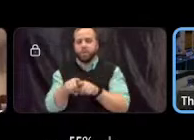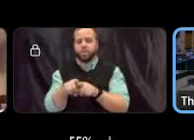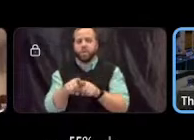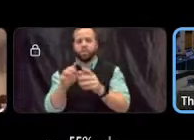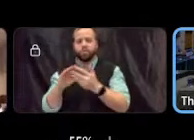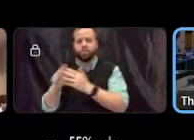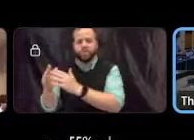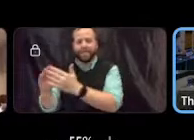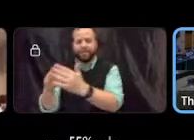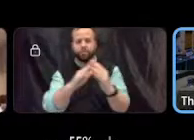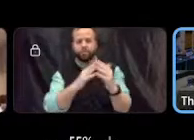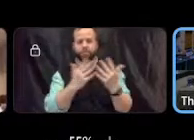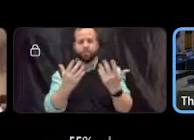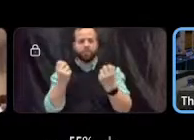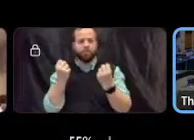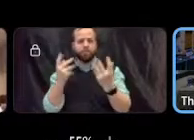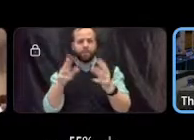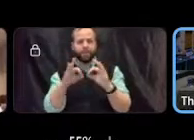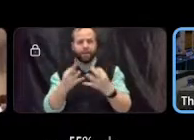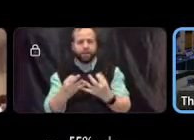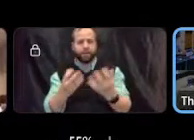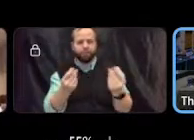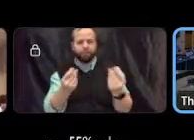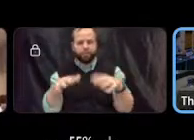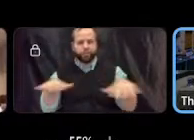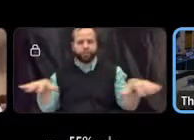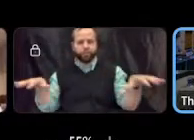and multifamily properties.